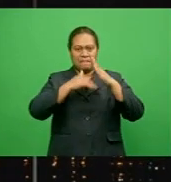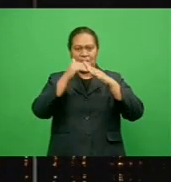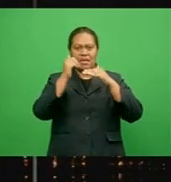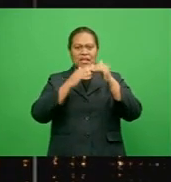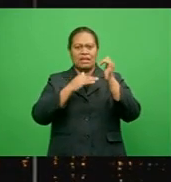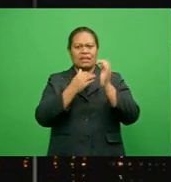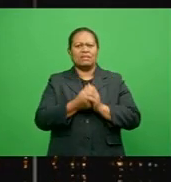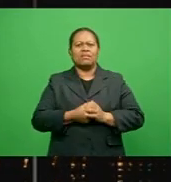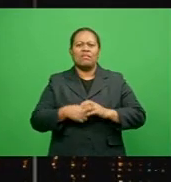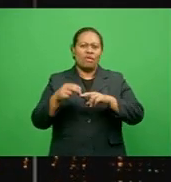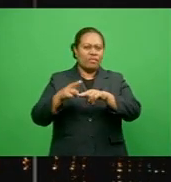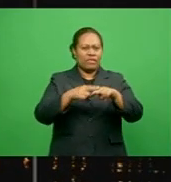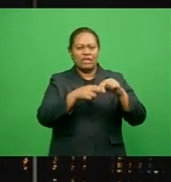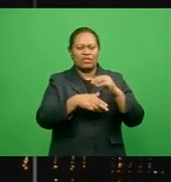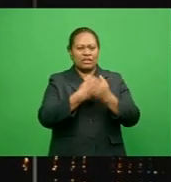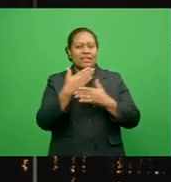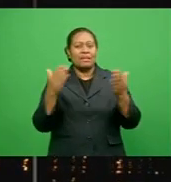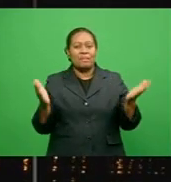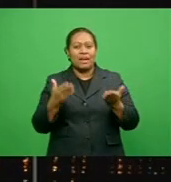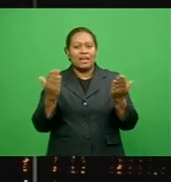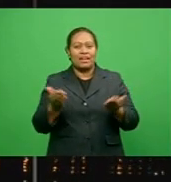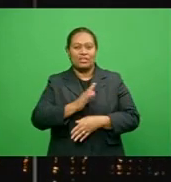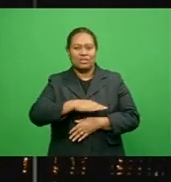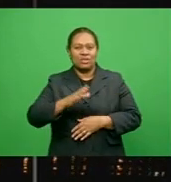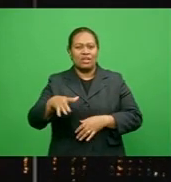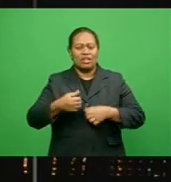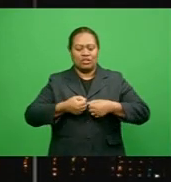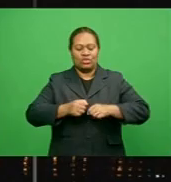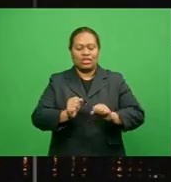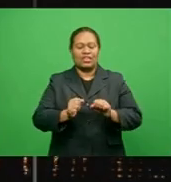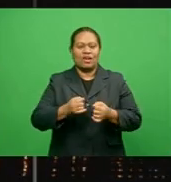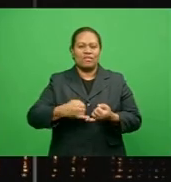hype for Fiji Day, playing Children of Fiji through the streets of